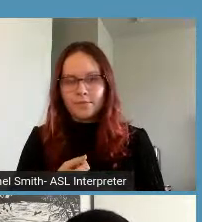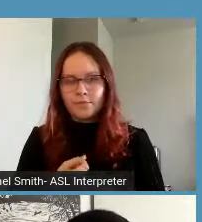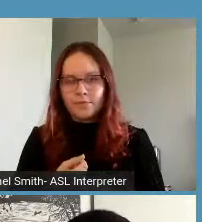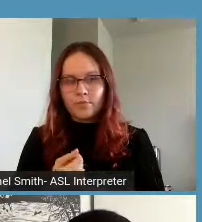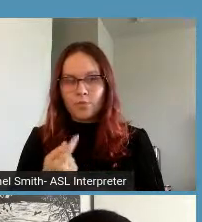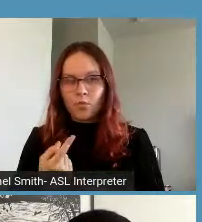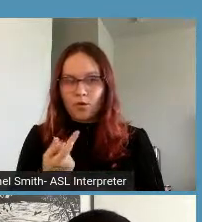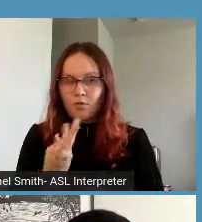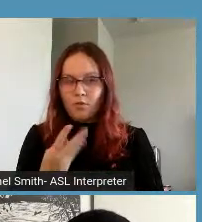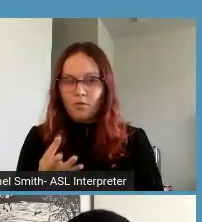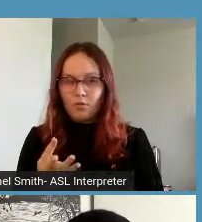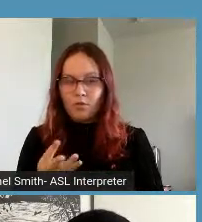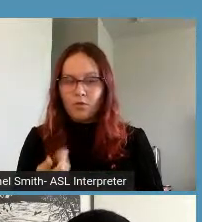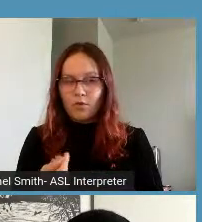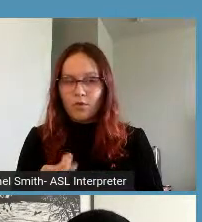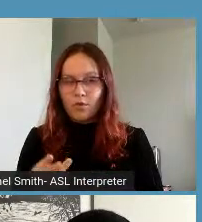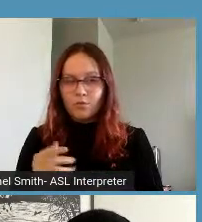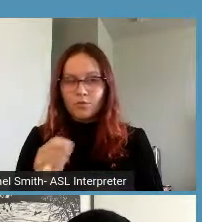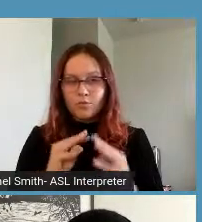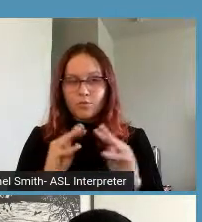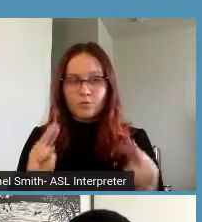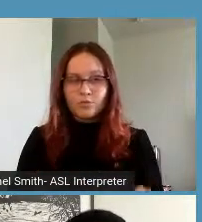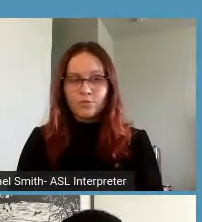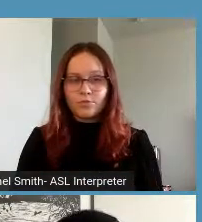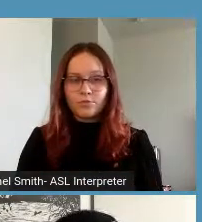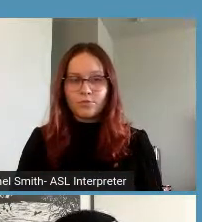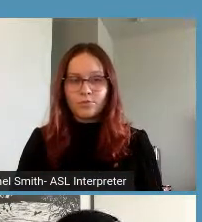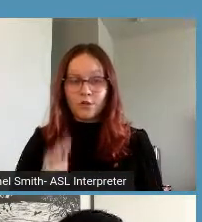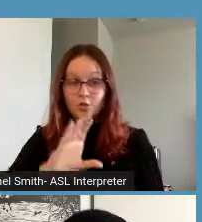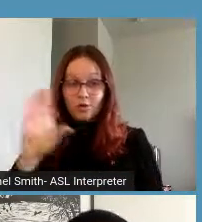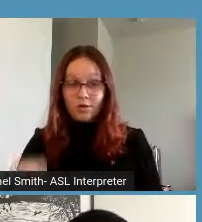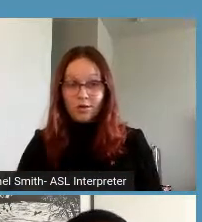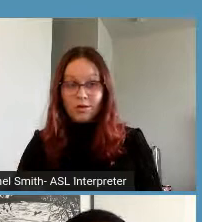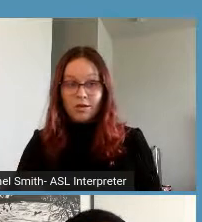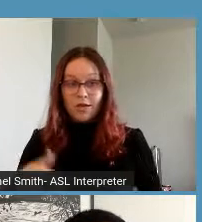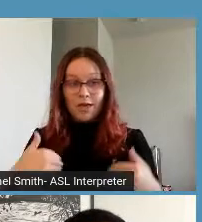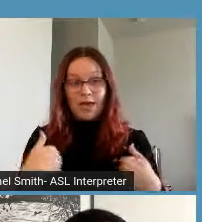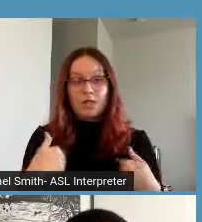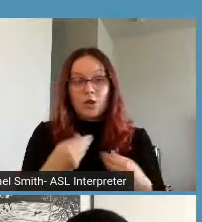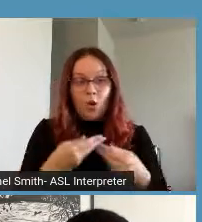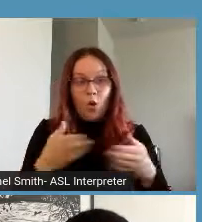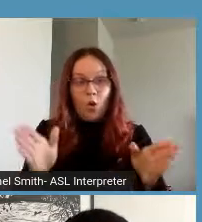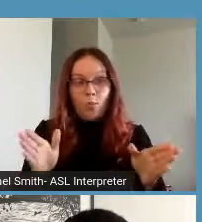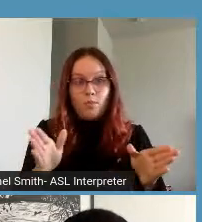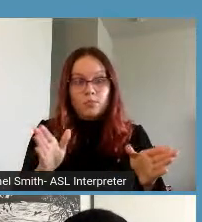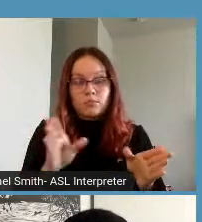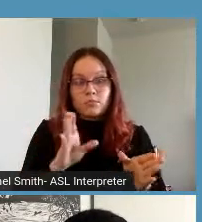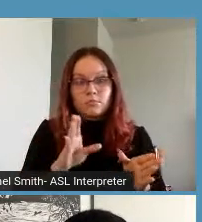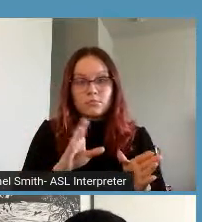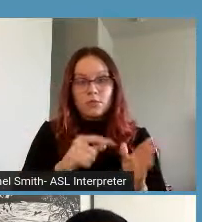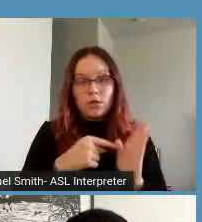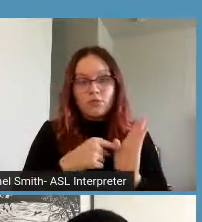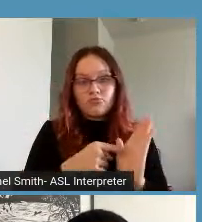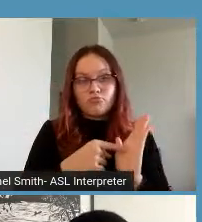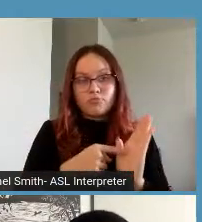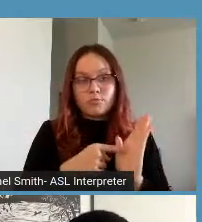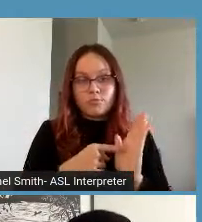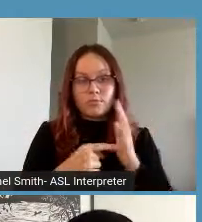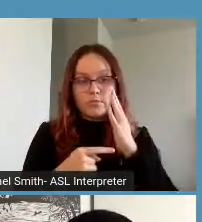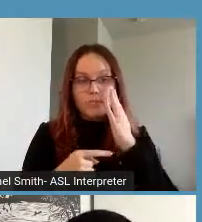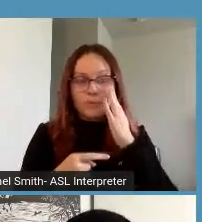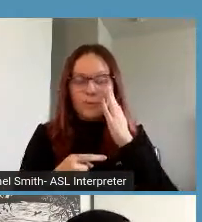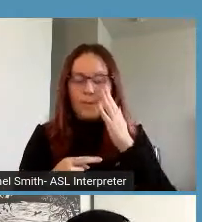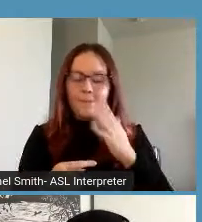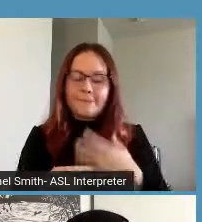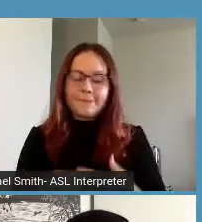few kind of sites in Chicago that had an open exhibition and had a ready program series when we began to